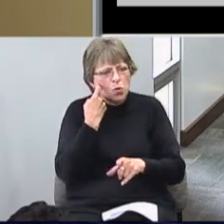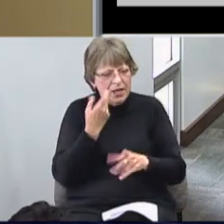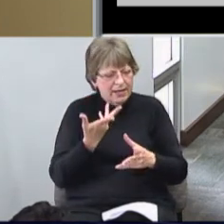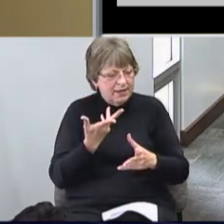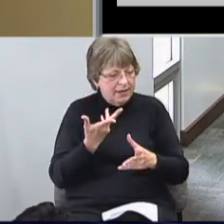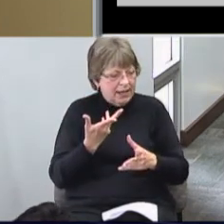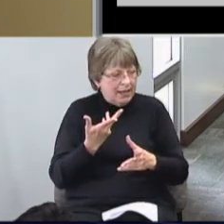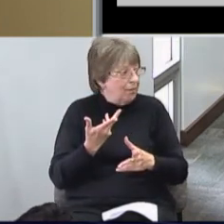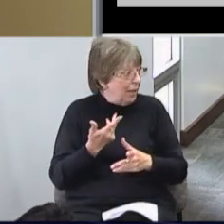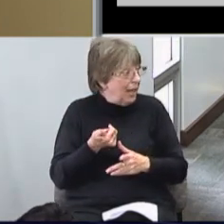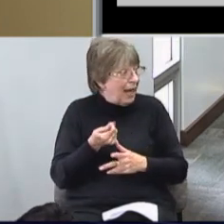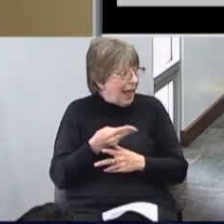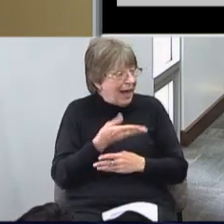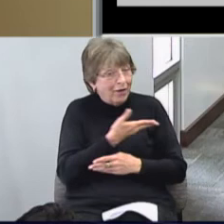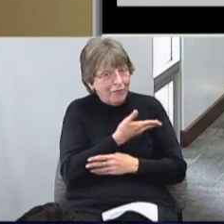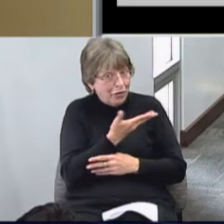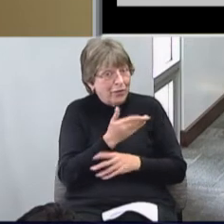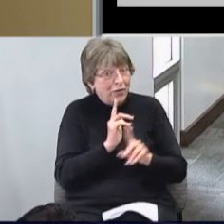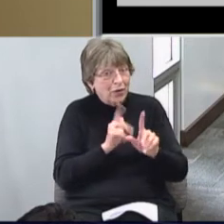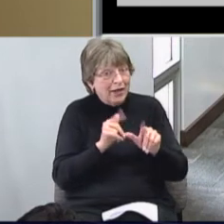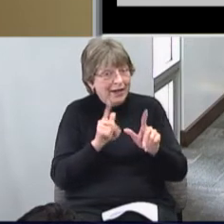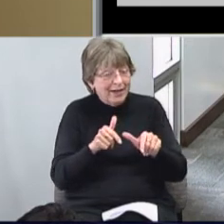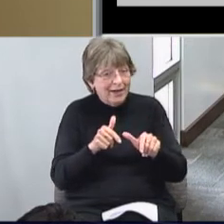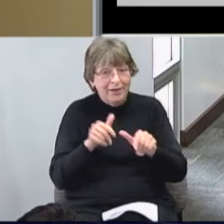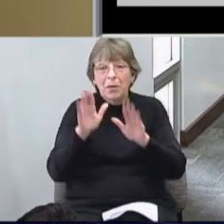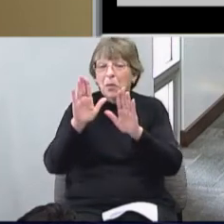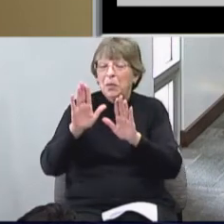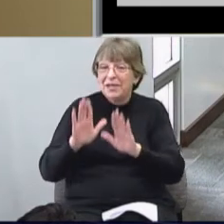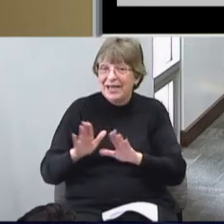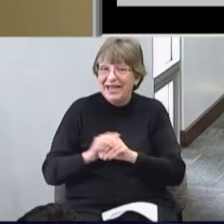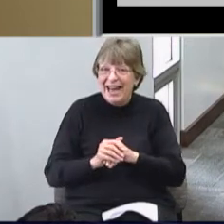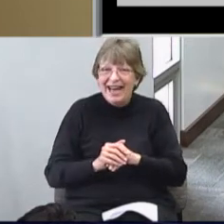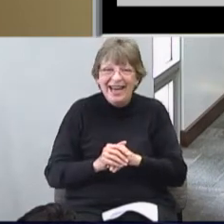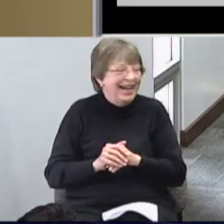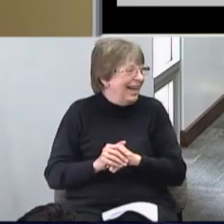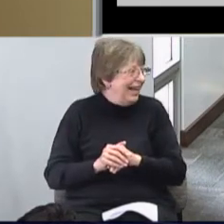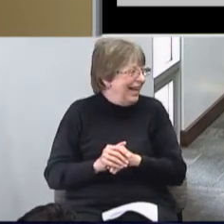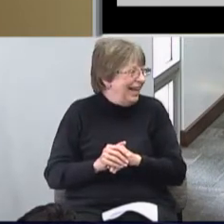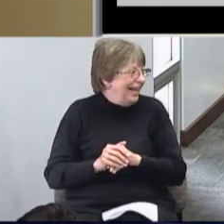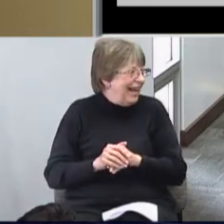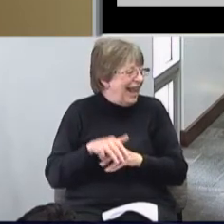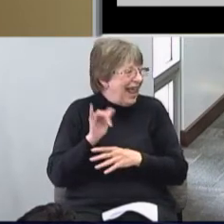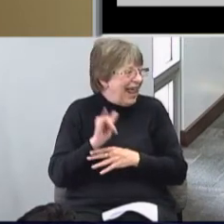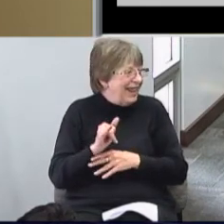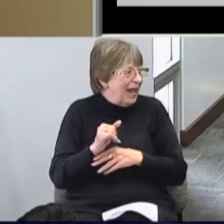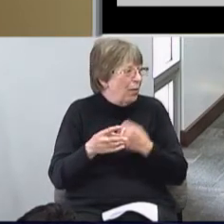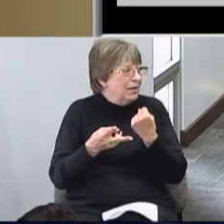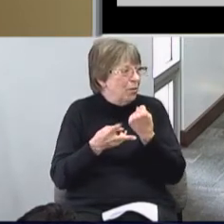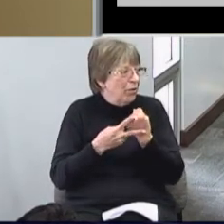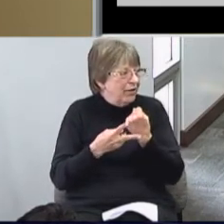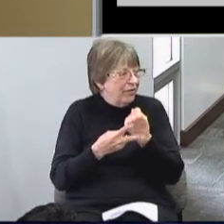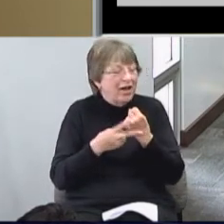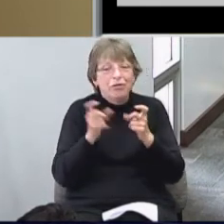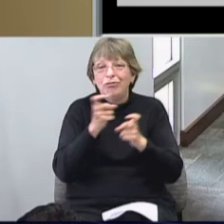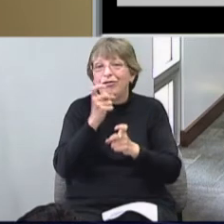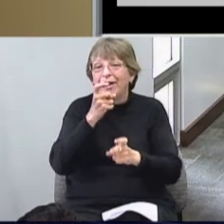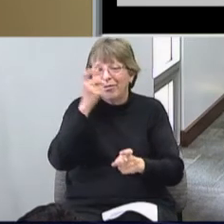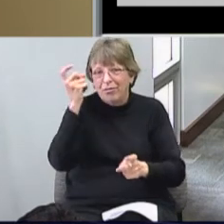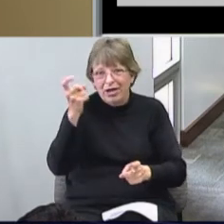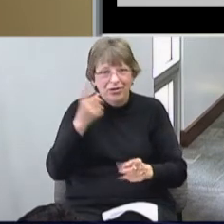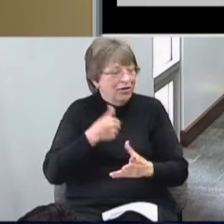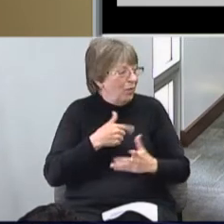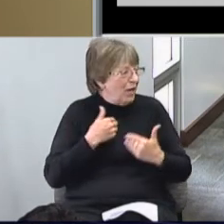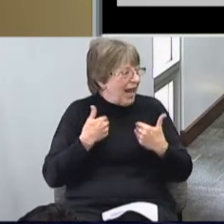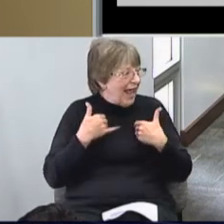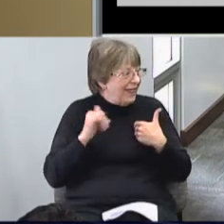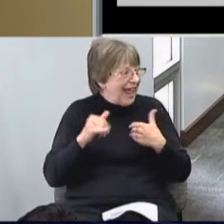city council members were able to attend, was held on Sunday, which was a historic preservation celebration, and we had that in